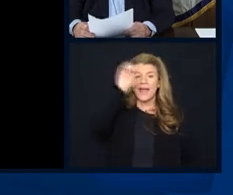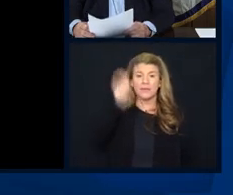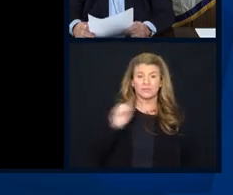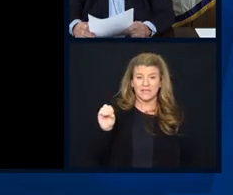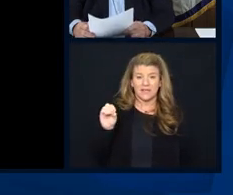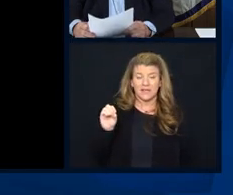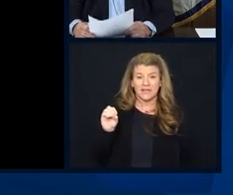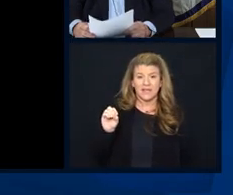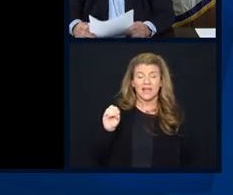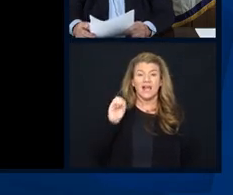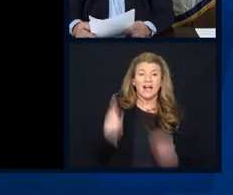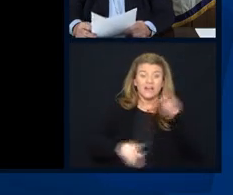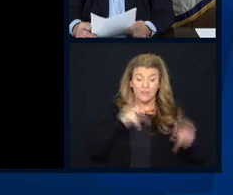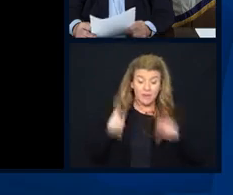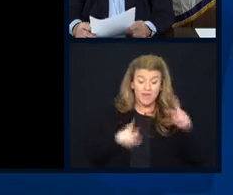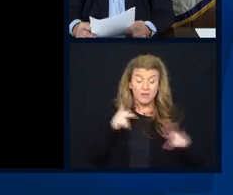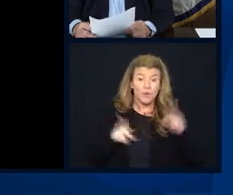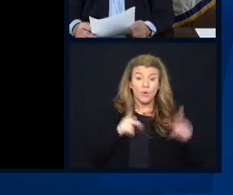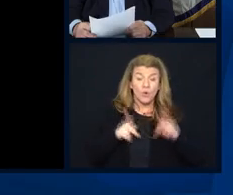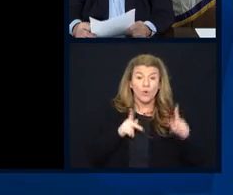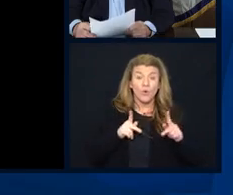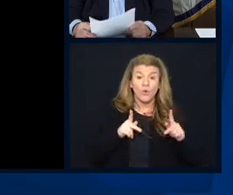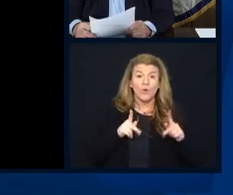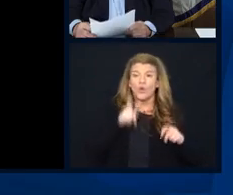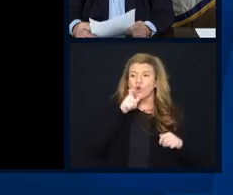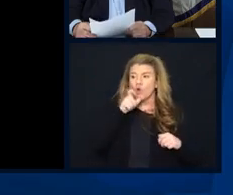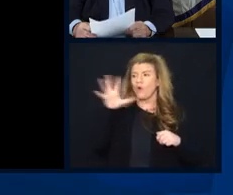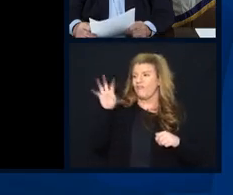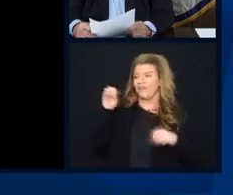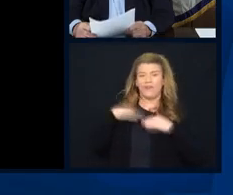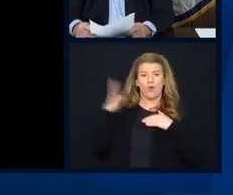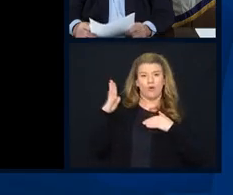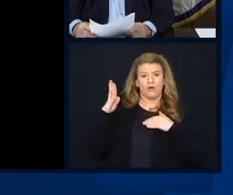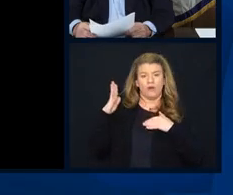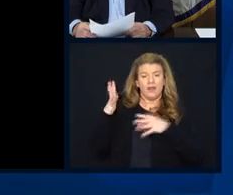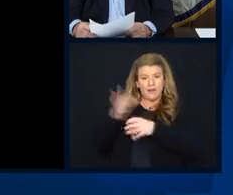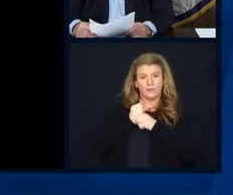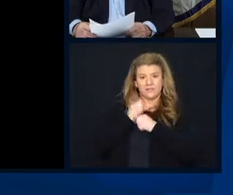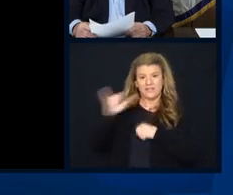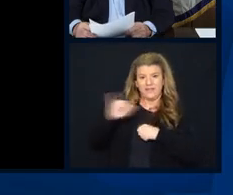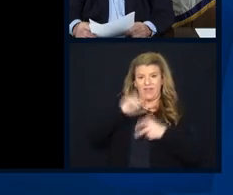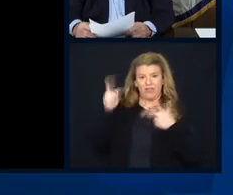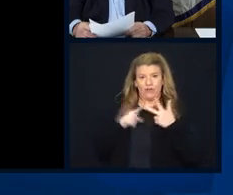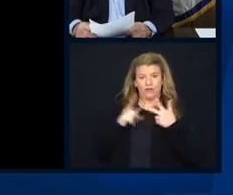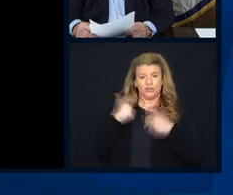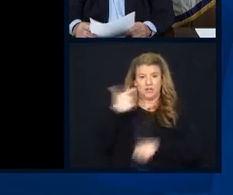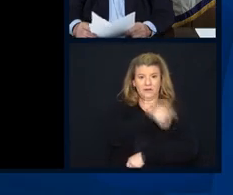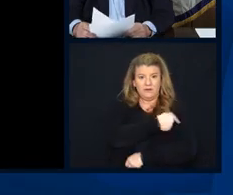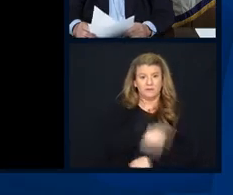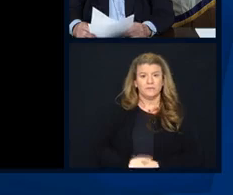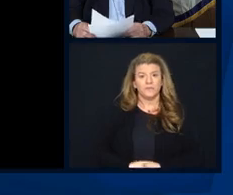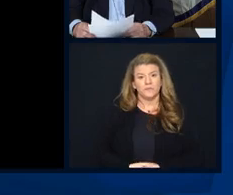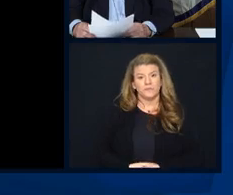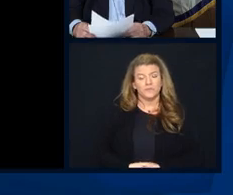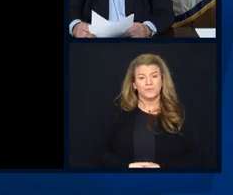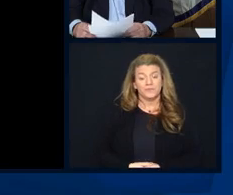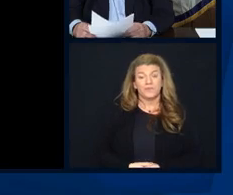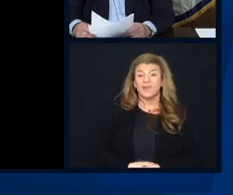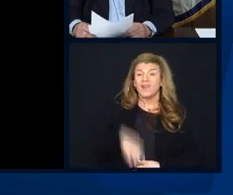51.8% of the people that are 50 and older that have received their booster shot.